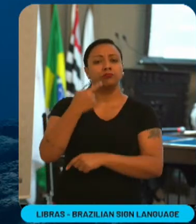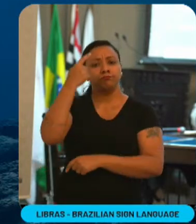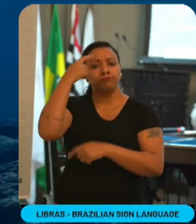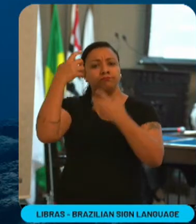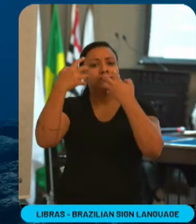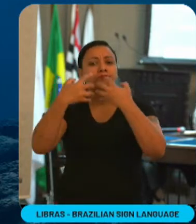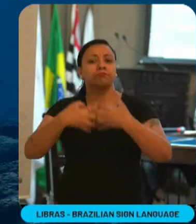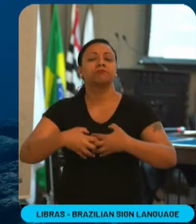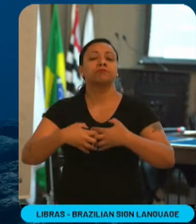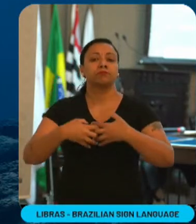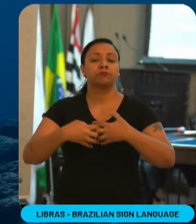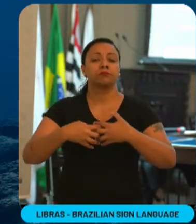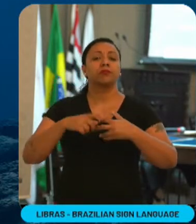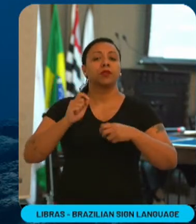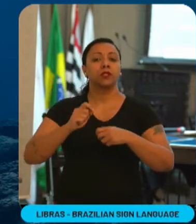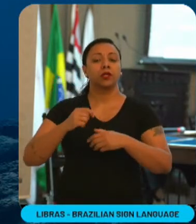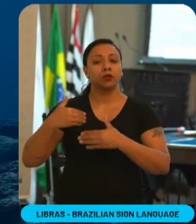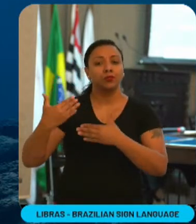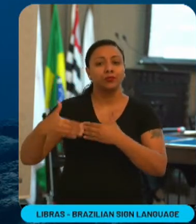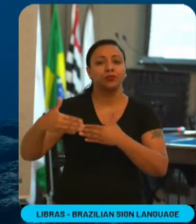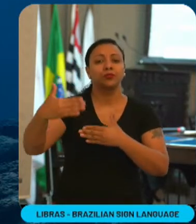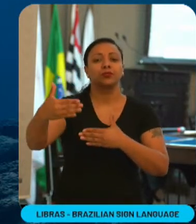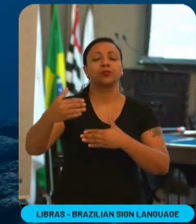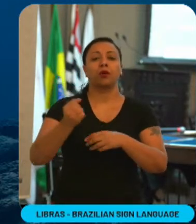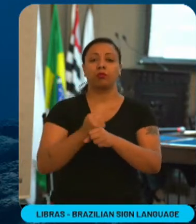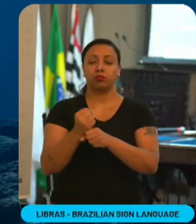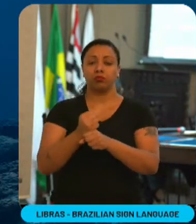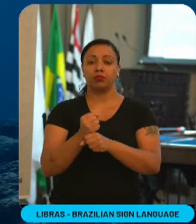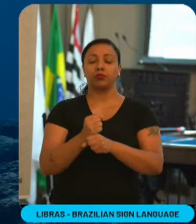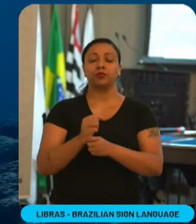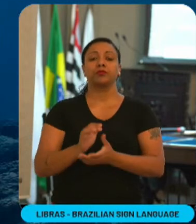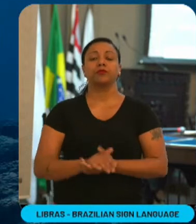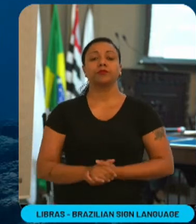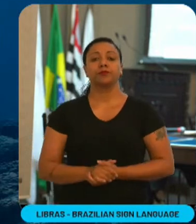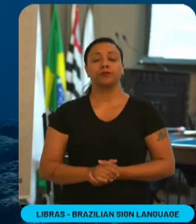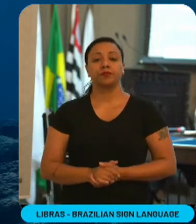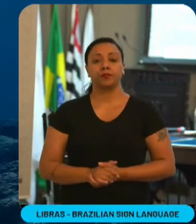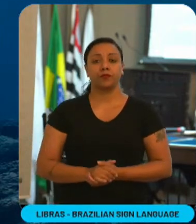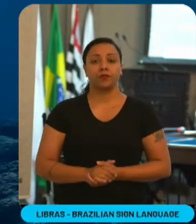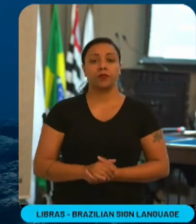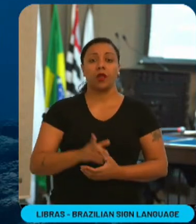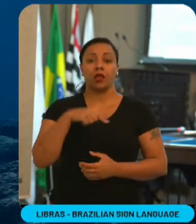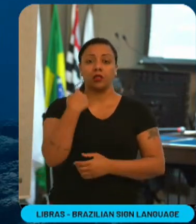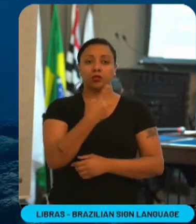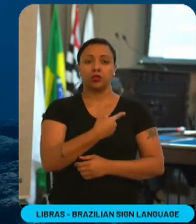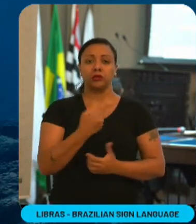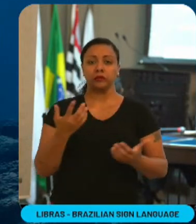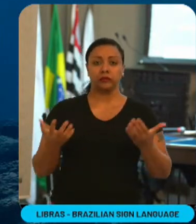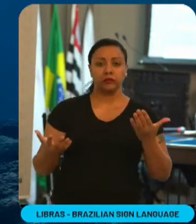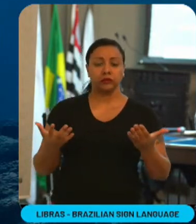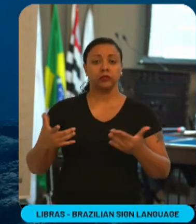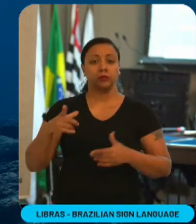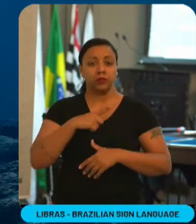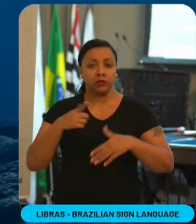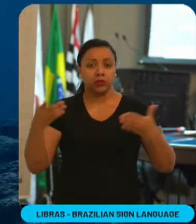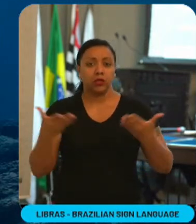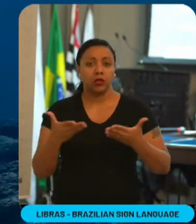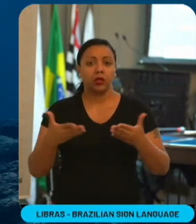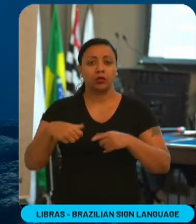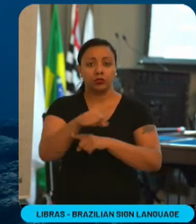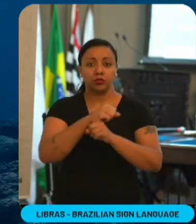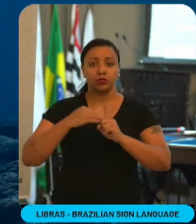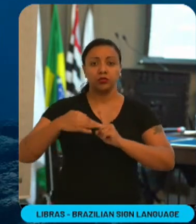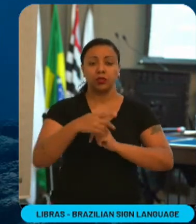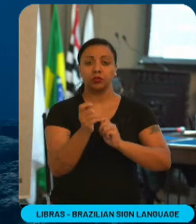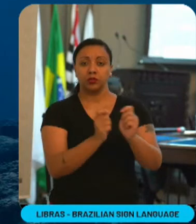prone for you to produce coffee. So it's something for us to think, because in some decades,